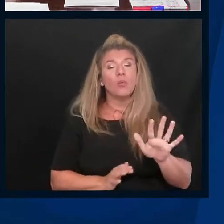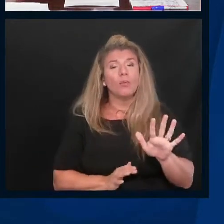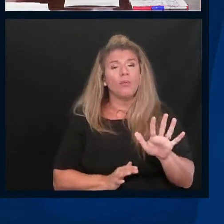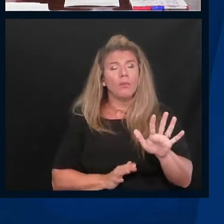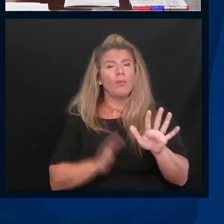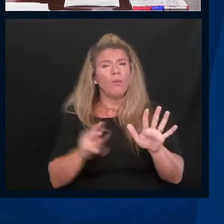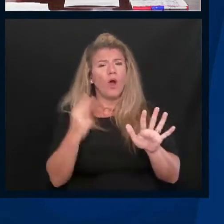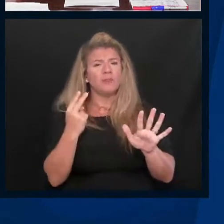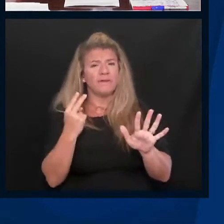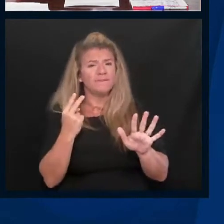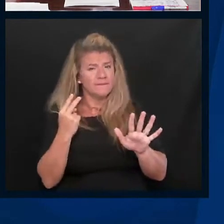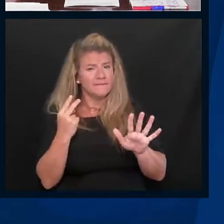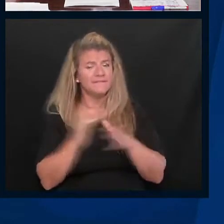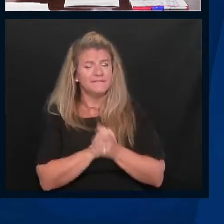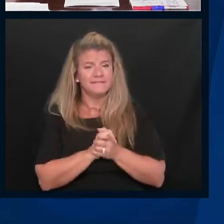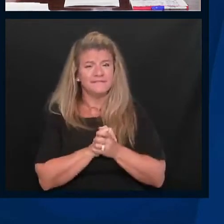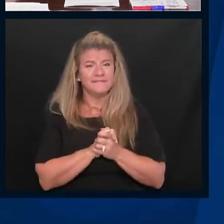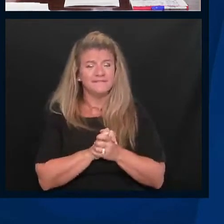second.